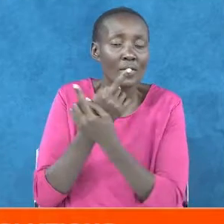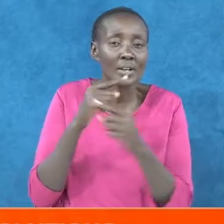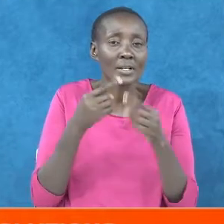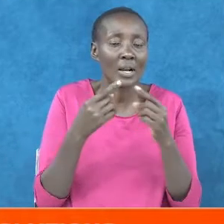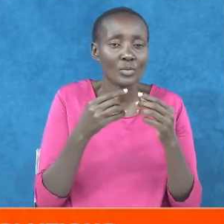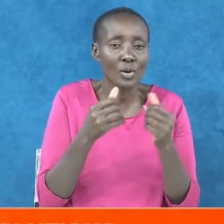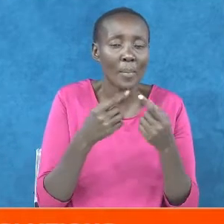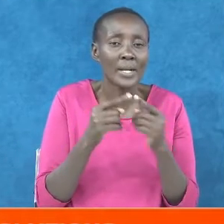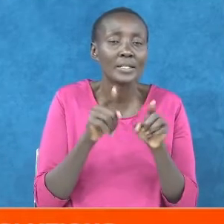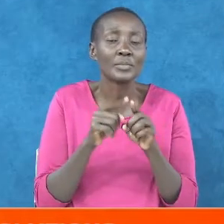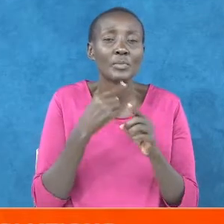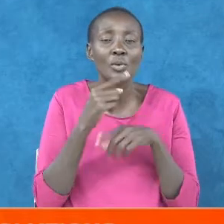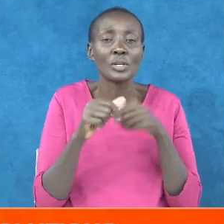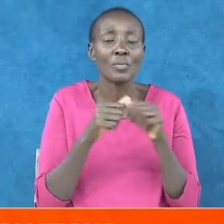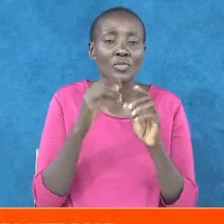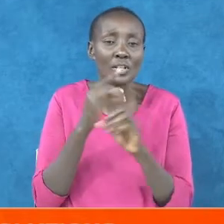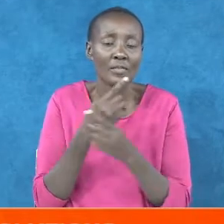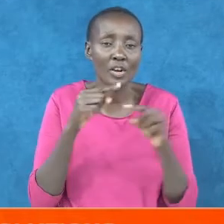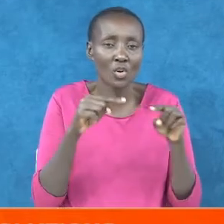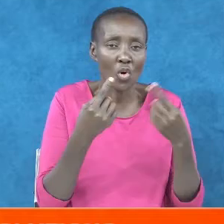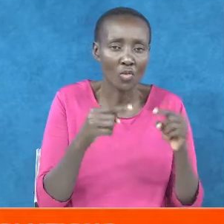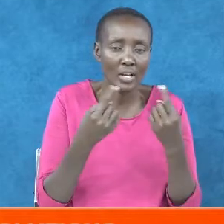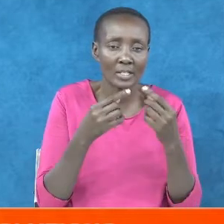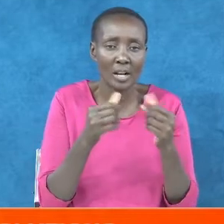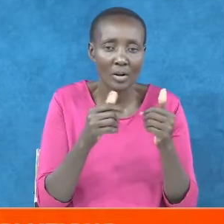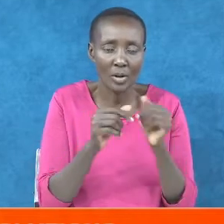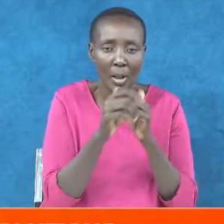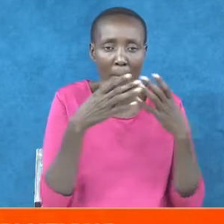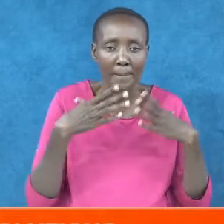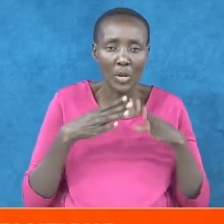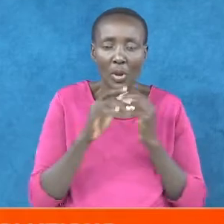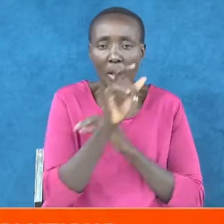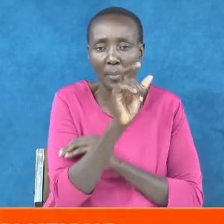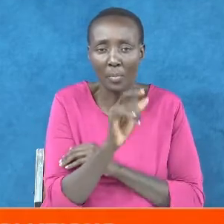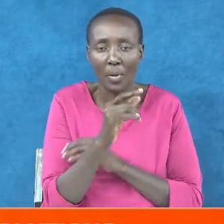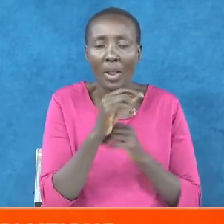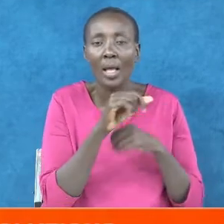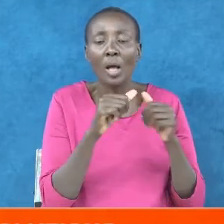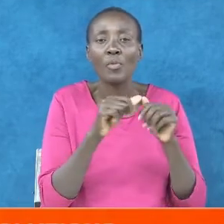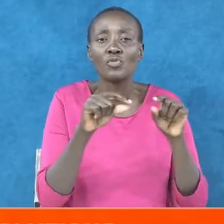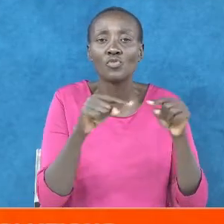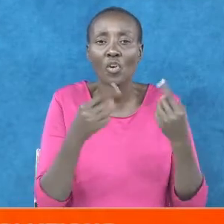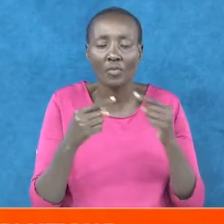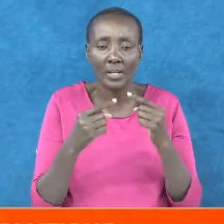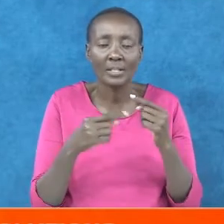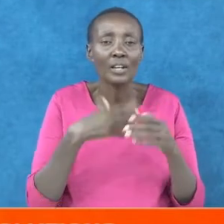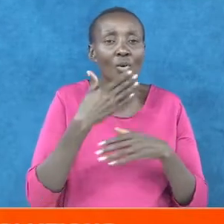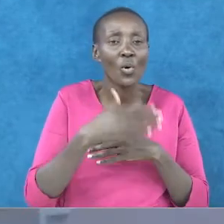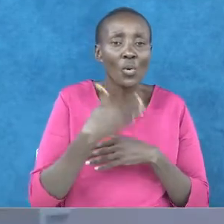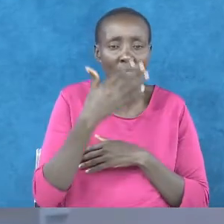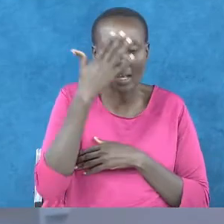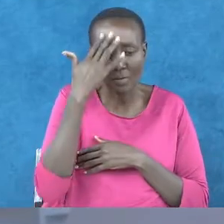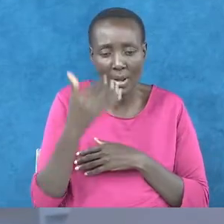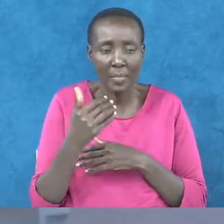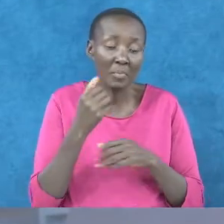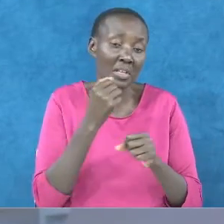out different aspects of conflict resolution interpersonally between people when it comes to conflicts that arise every day, because this is a work